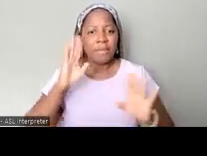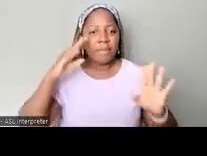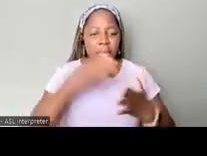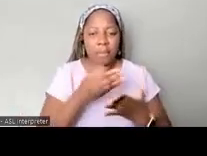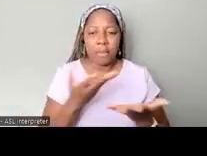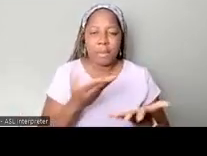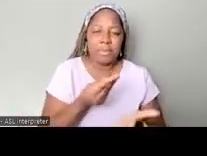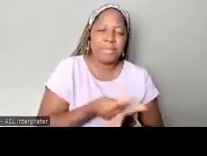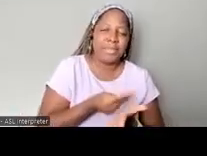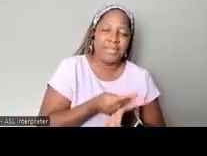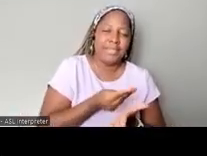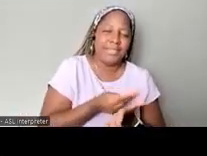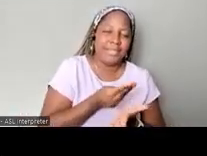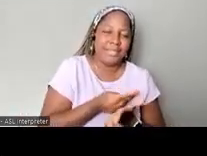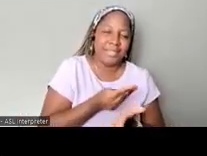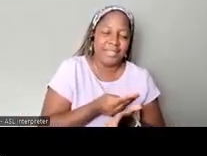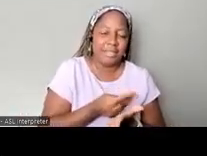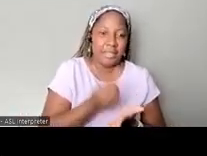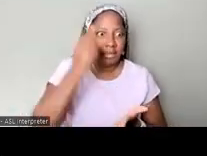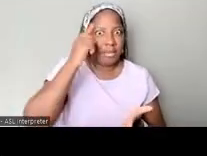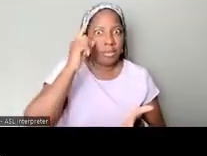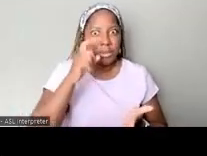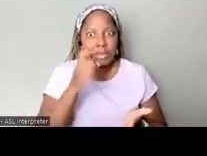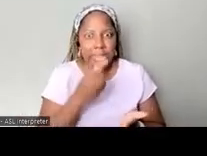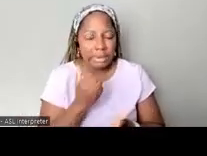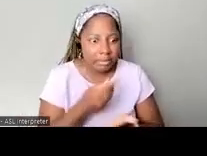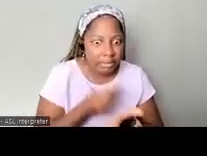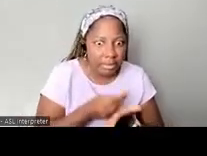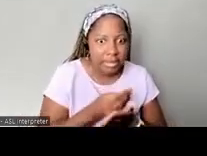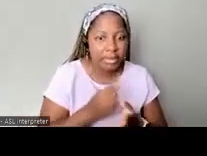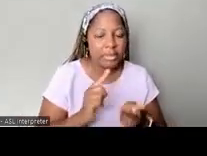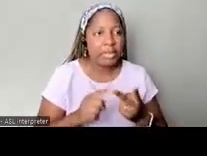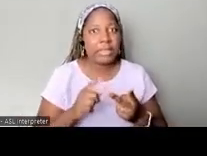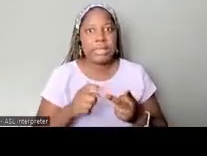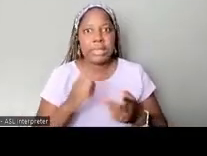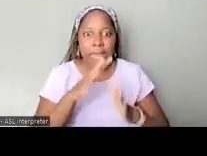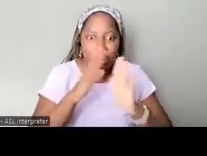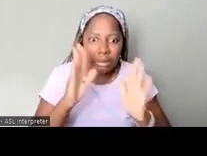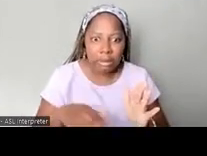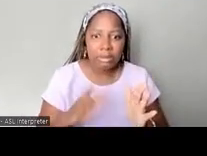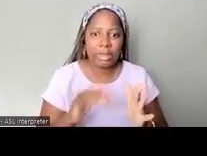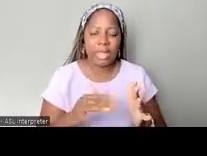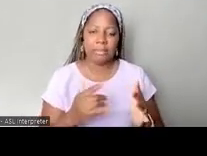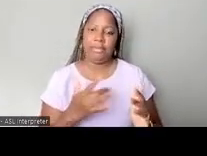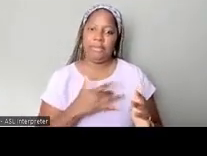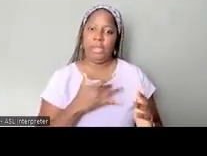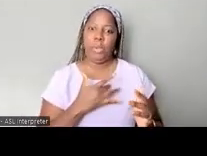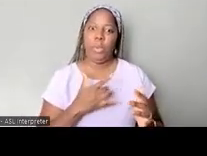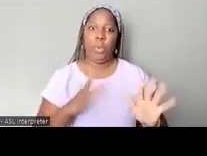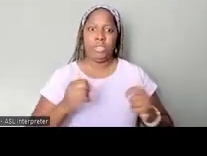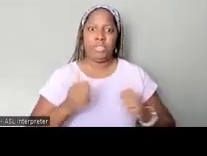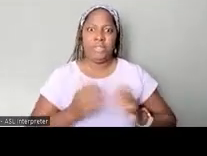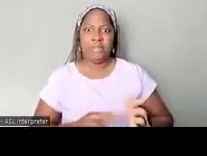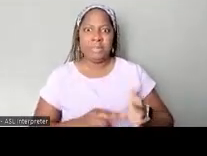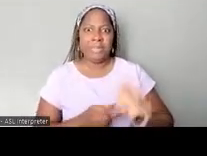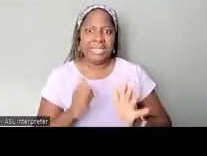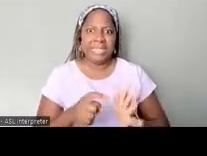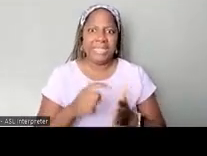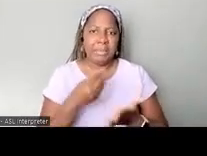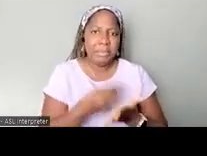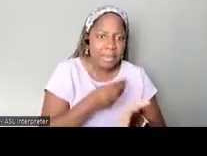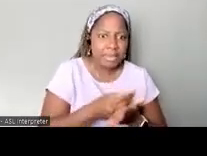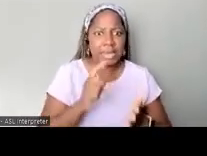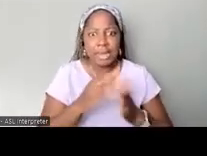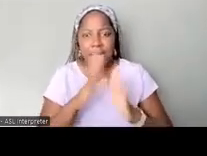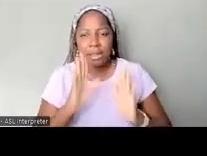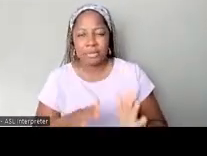that way. It goes to economic and it goes to housing, as those are things that we often elevate as priorities for the survivors that we're working with. And so I'm just going to